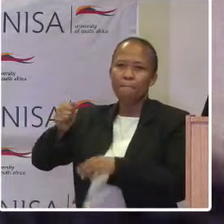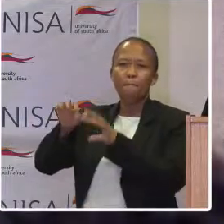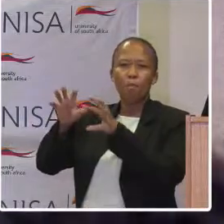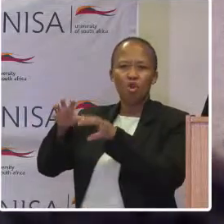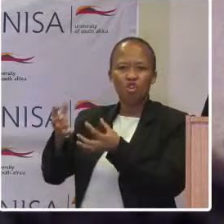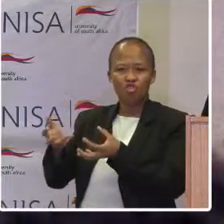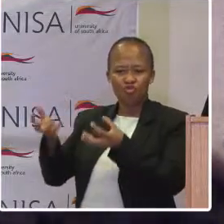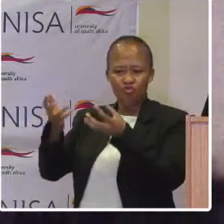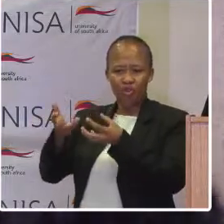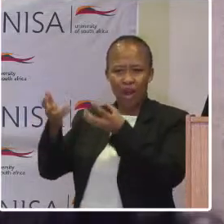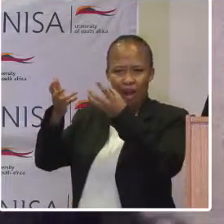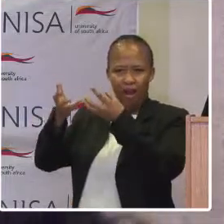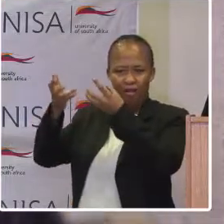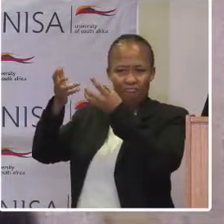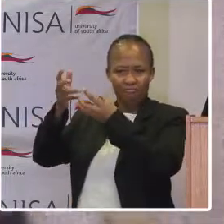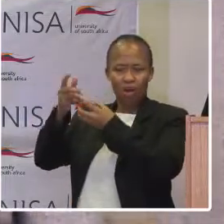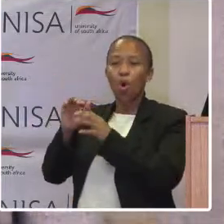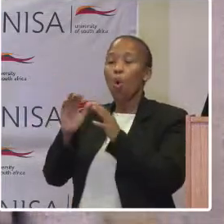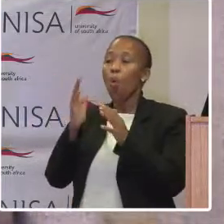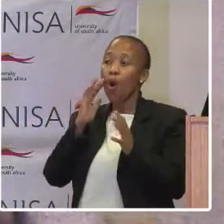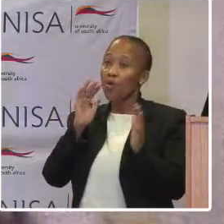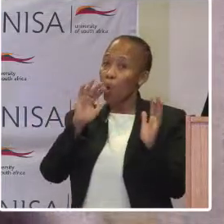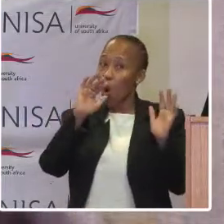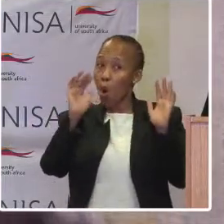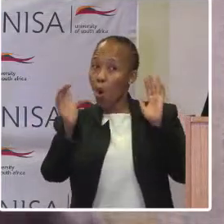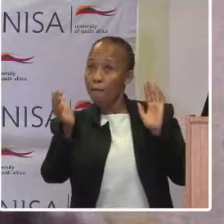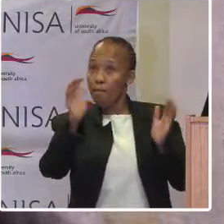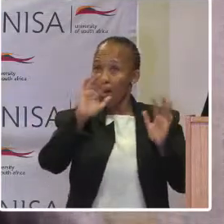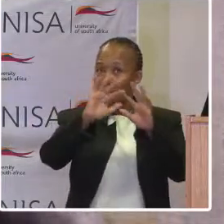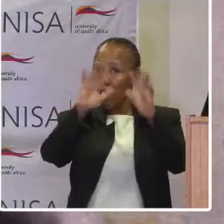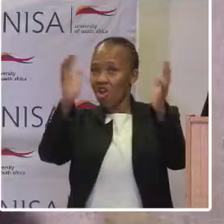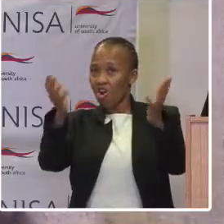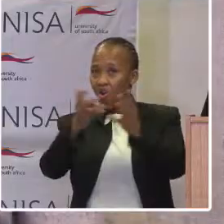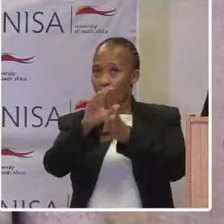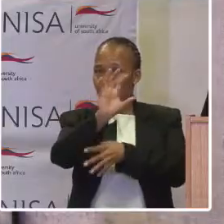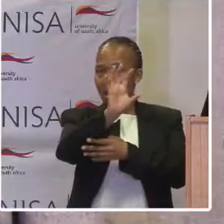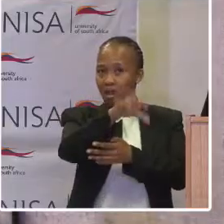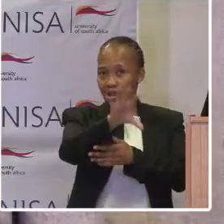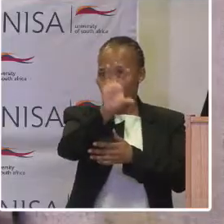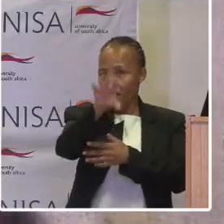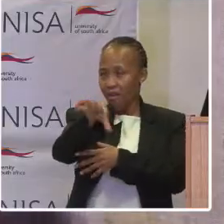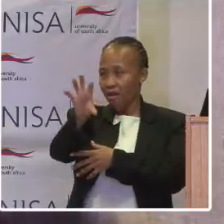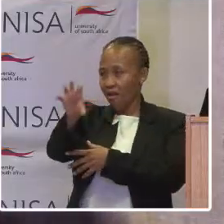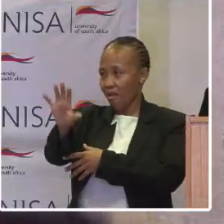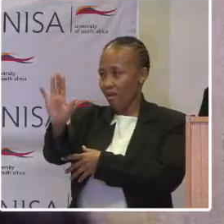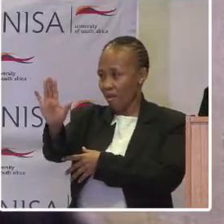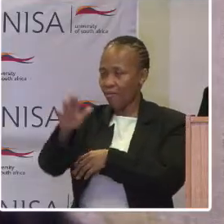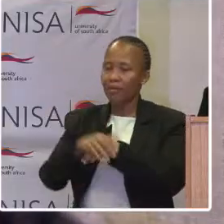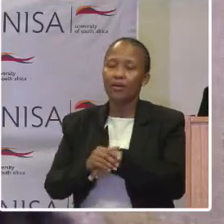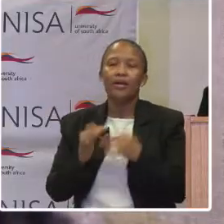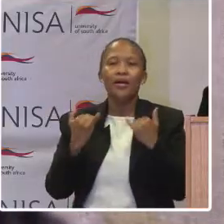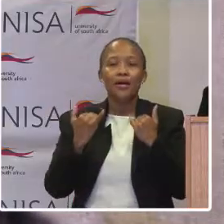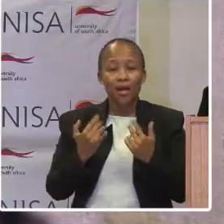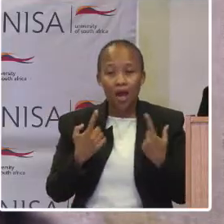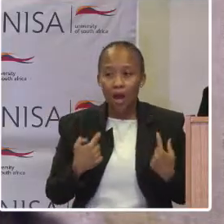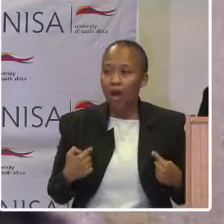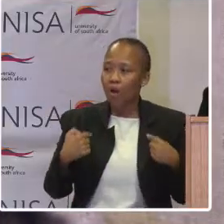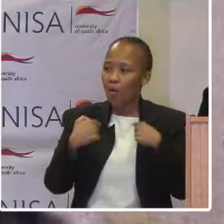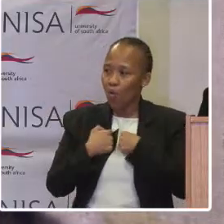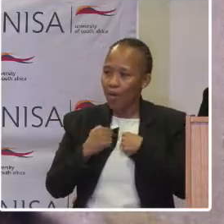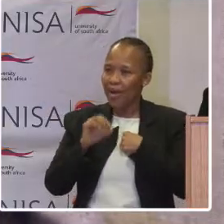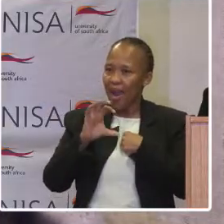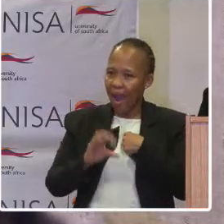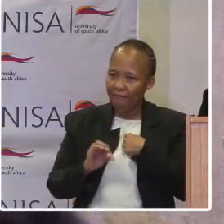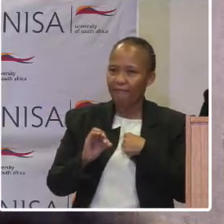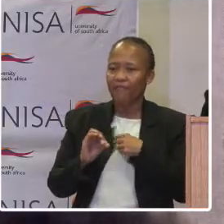level compared to global counterparts. So the argument then is, how is it that we can have universal standards